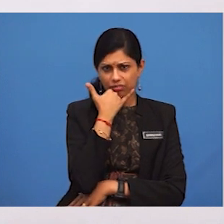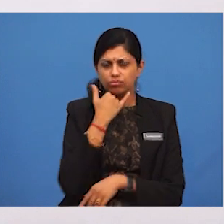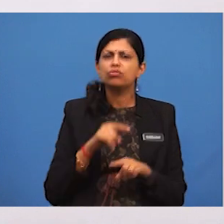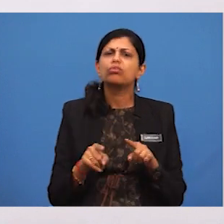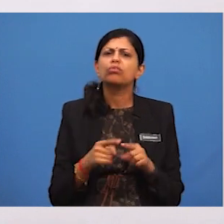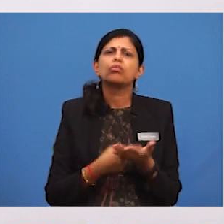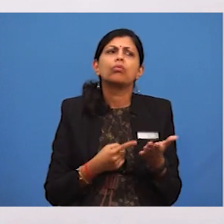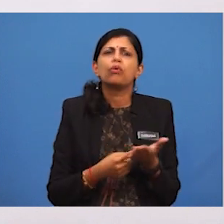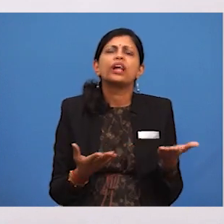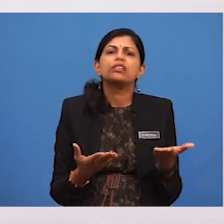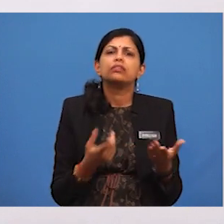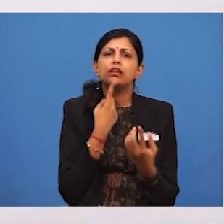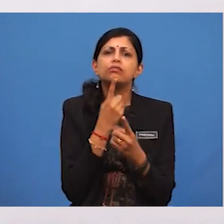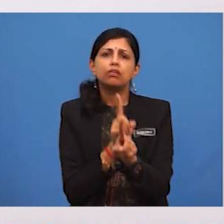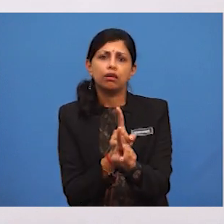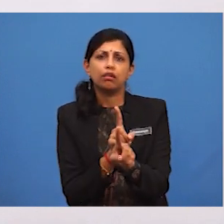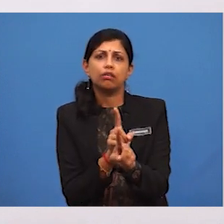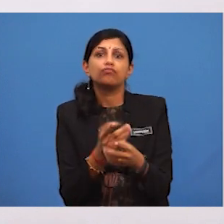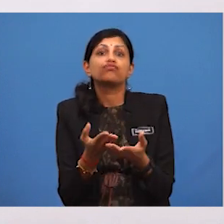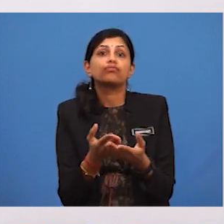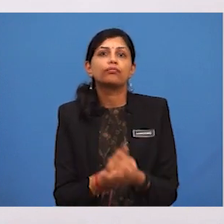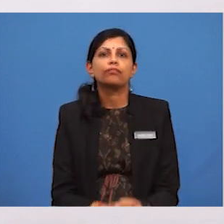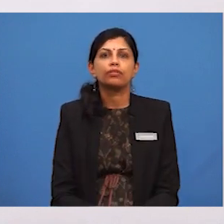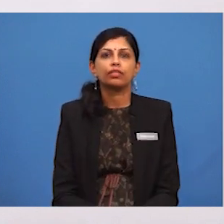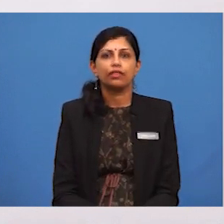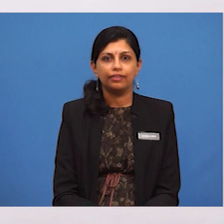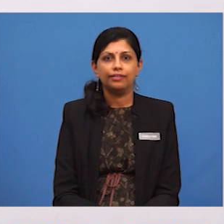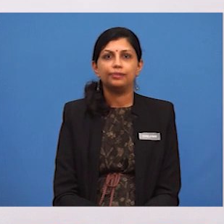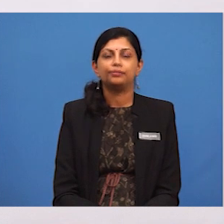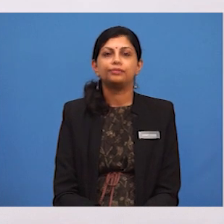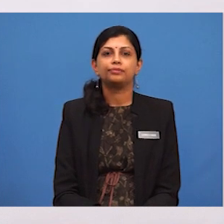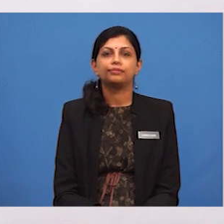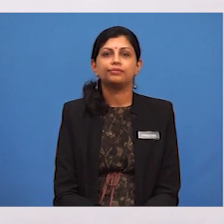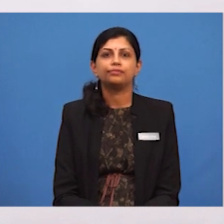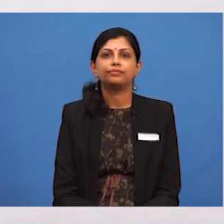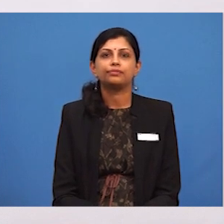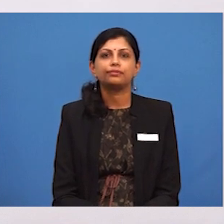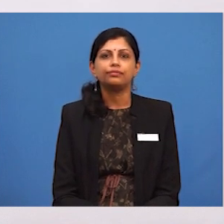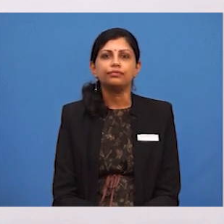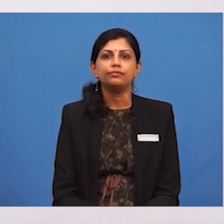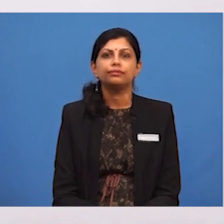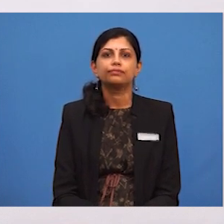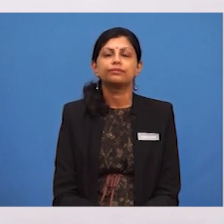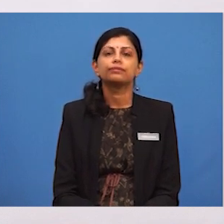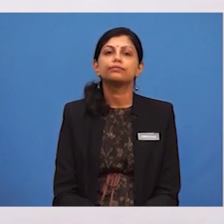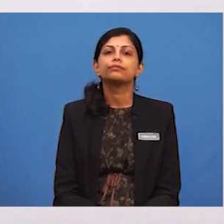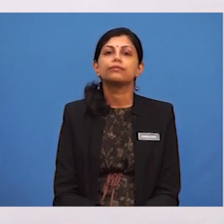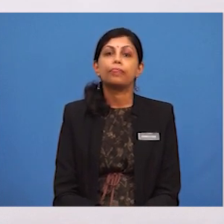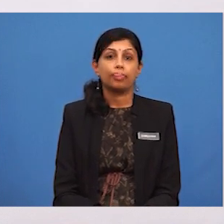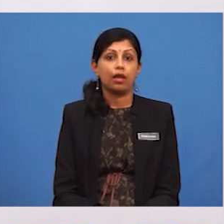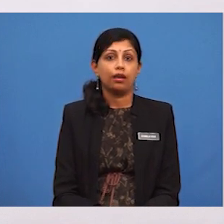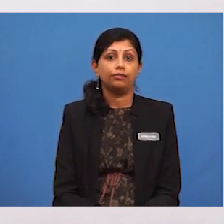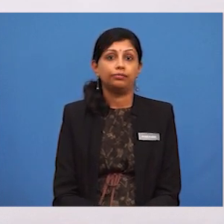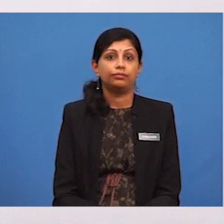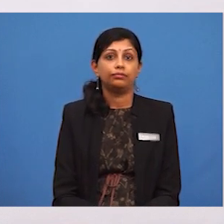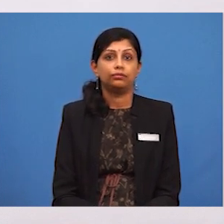like good or bad, all right, they have exceptions to the rule. So when you want to use the word good, you have